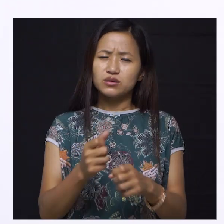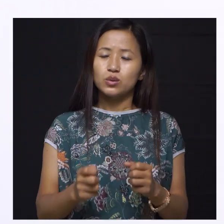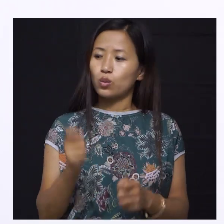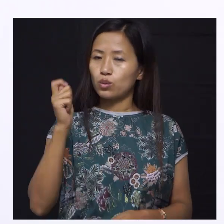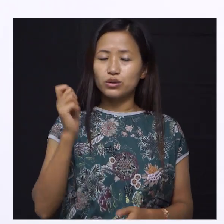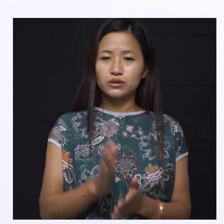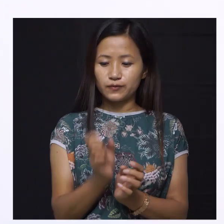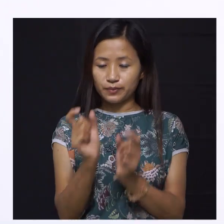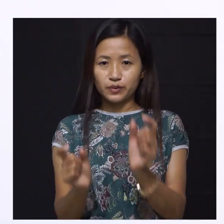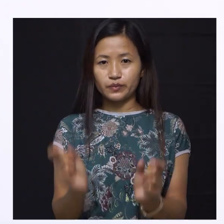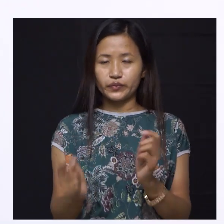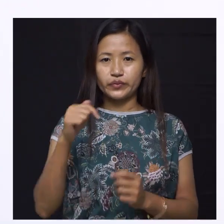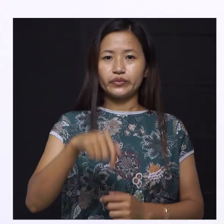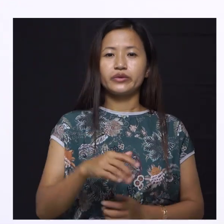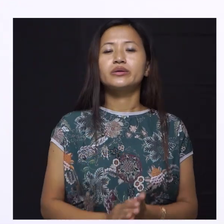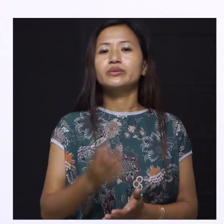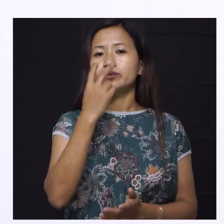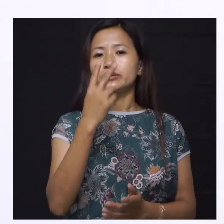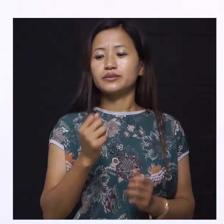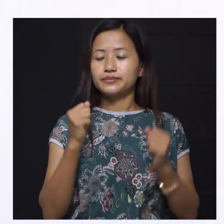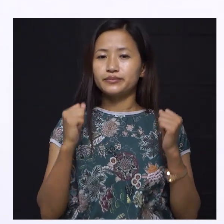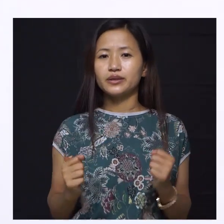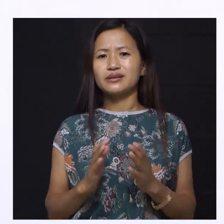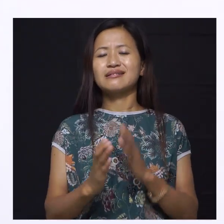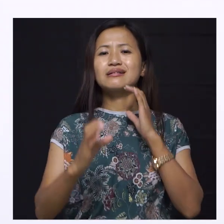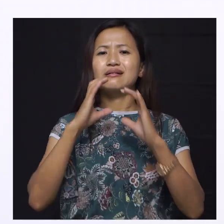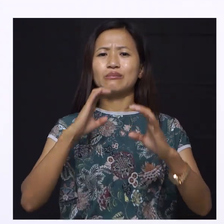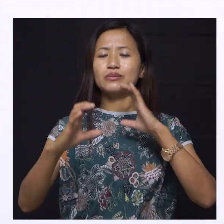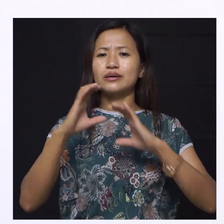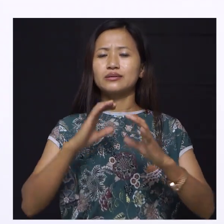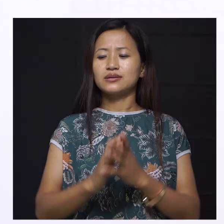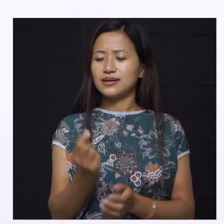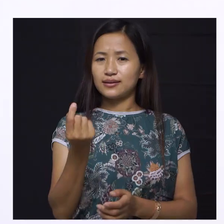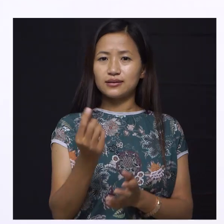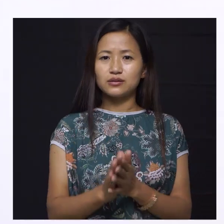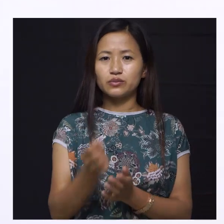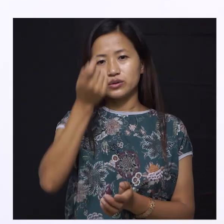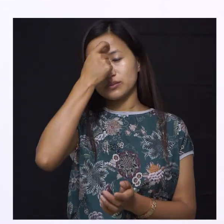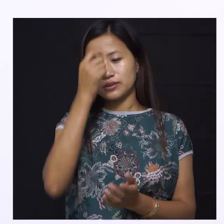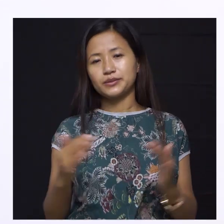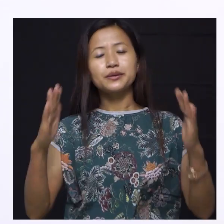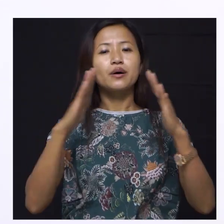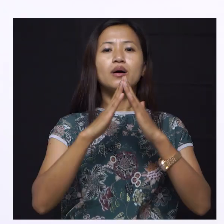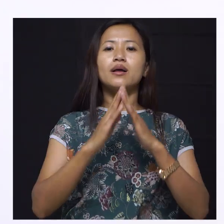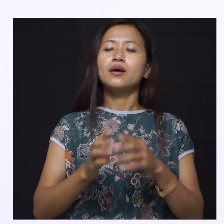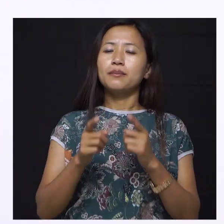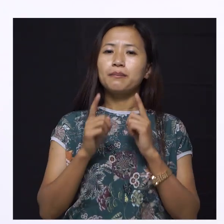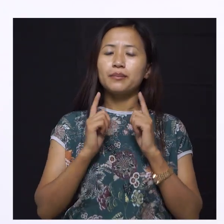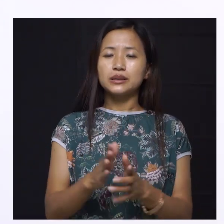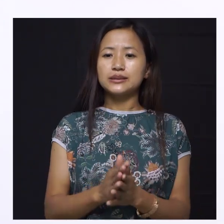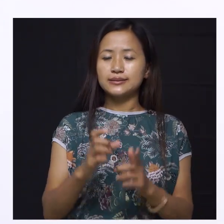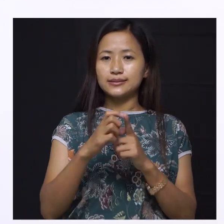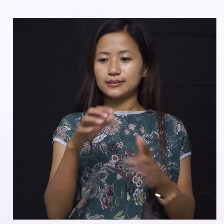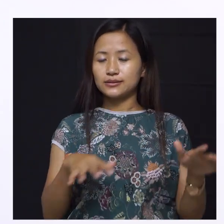of the people here. Sometimes we sit back at home and complain about the little problems that we have at home, right? But in this drama, you